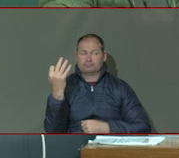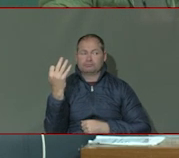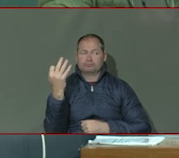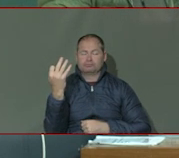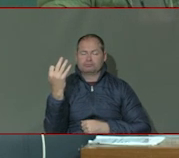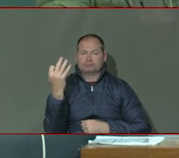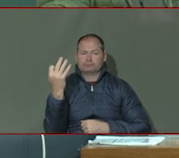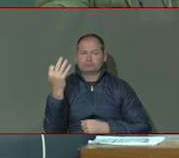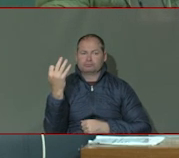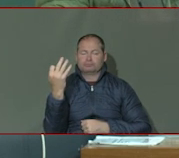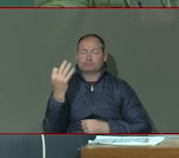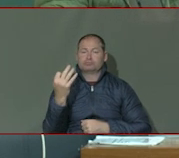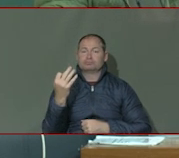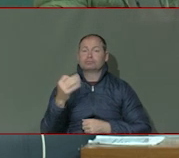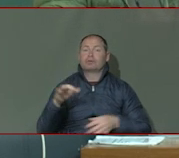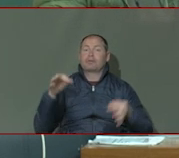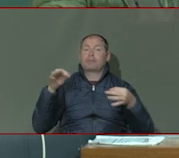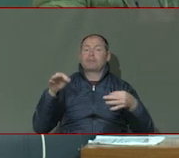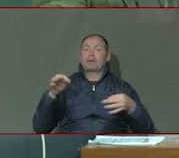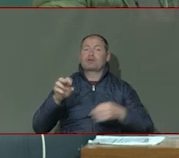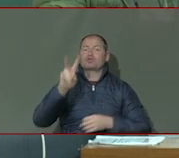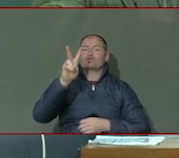year is the 2020,